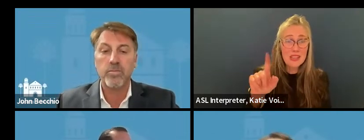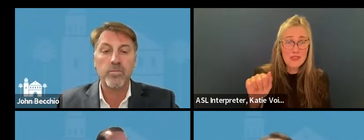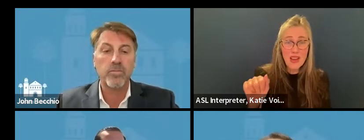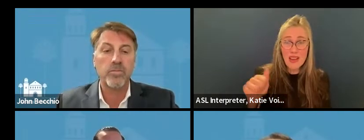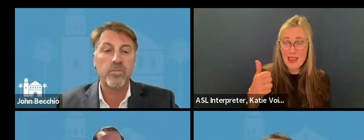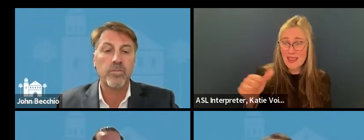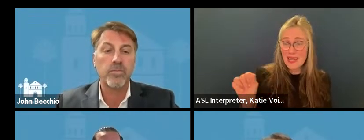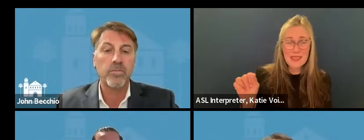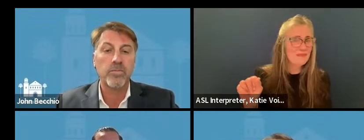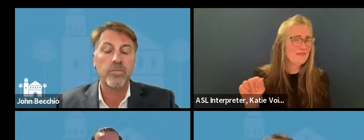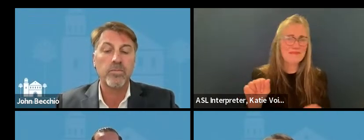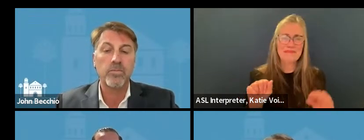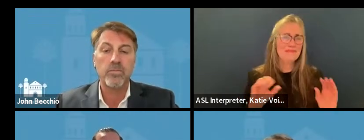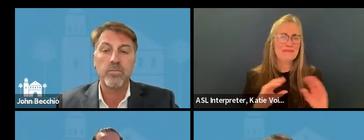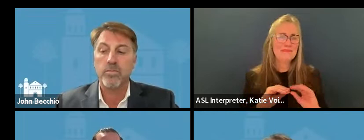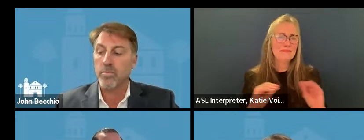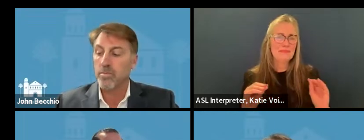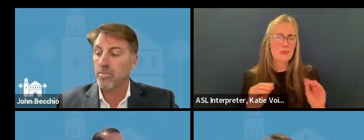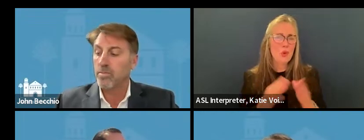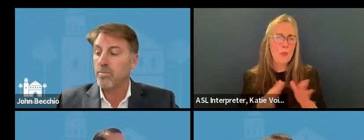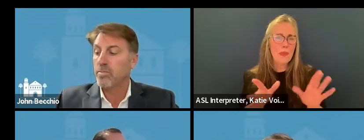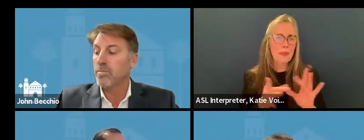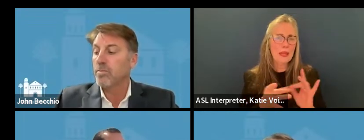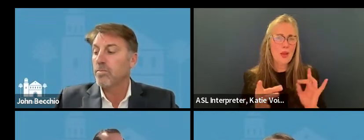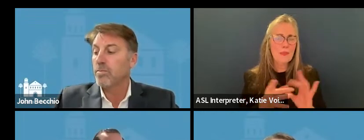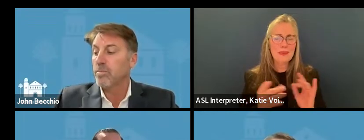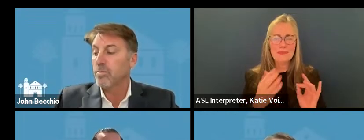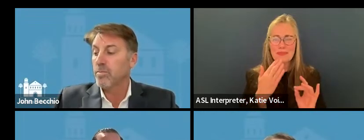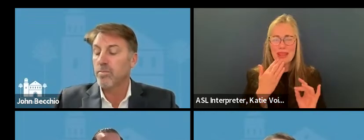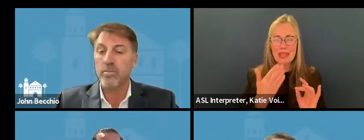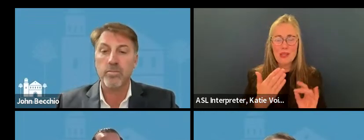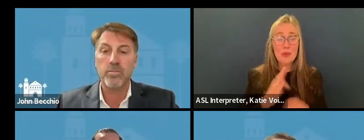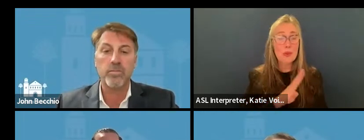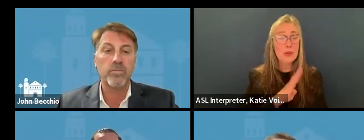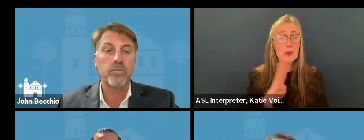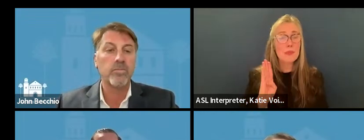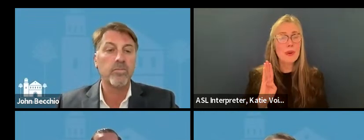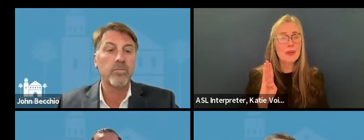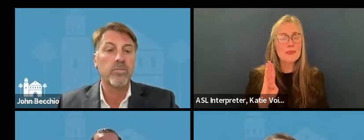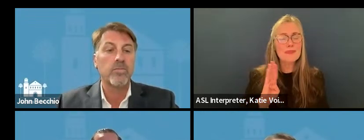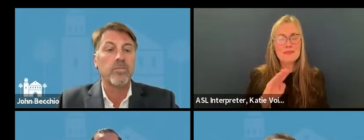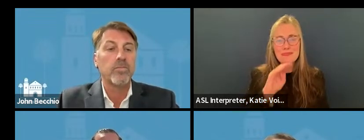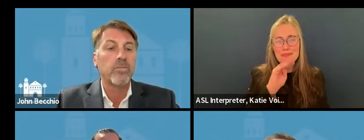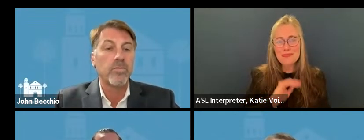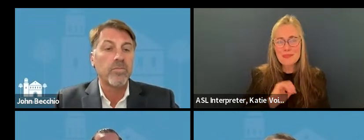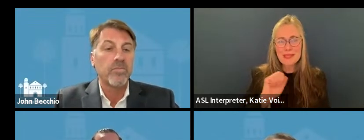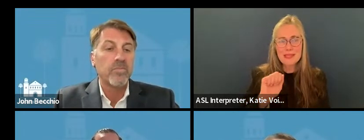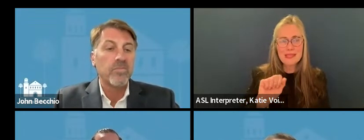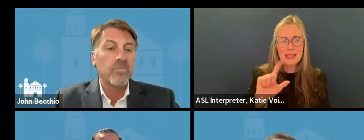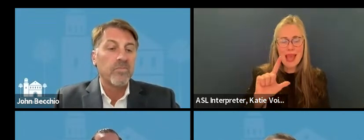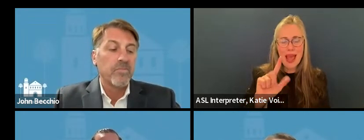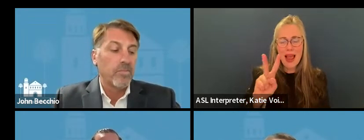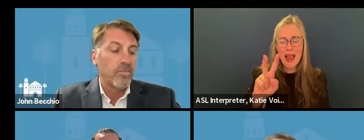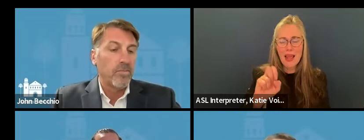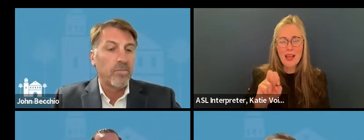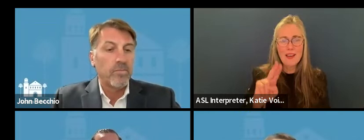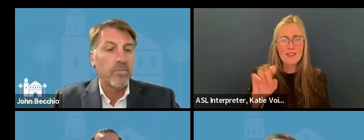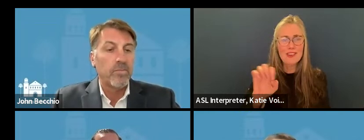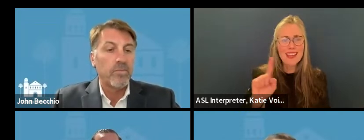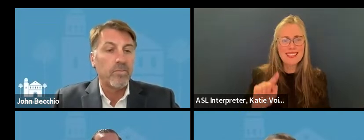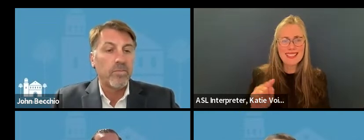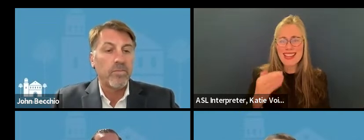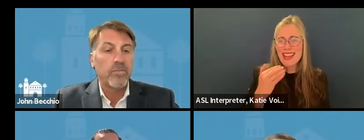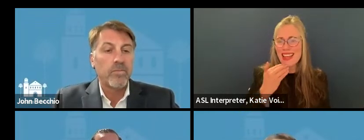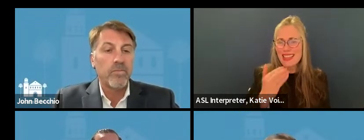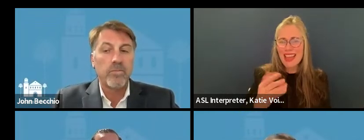comment. Okay, thank you. Board members. Ms. Alvarez. Yes, thank you, Dr.